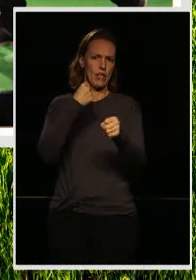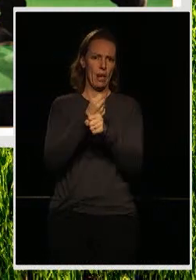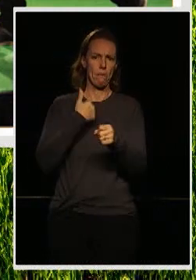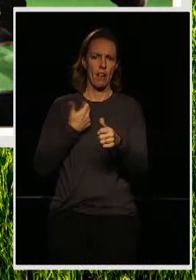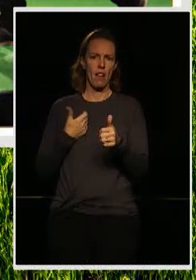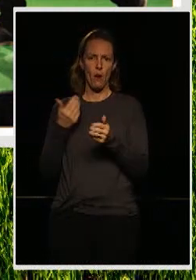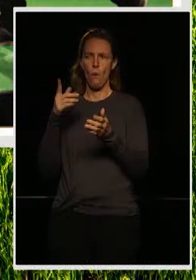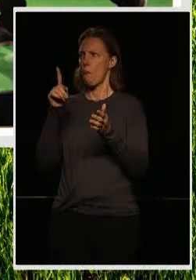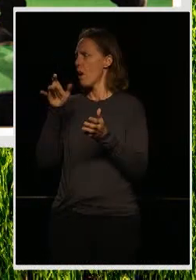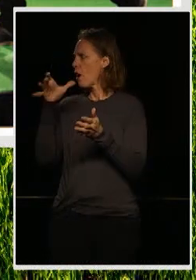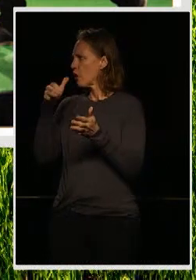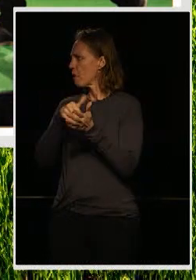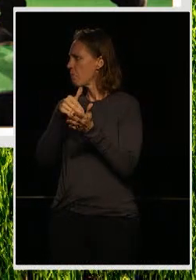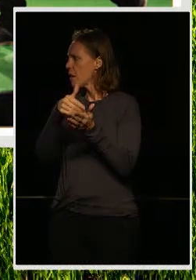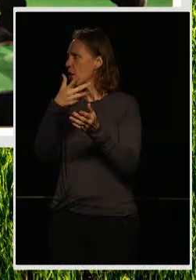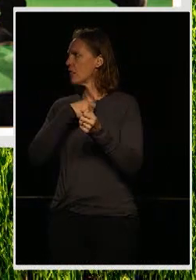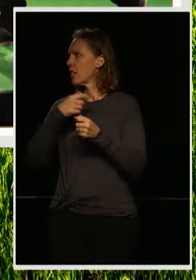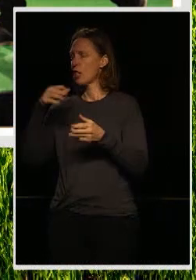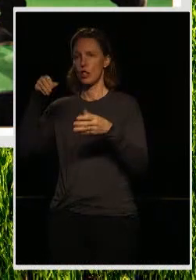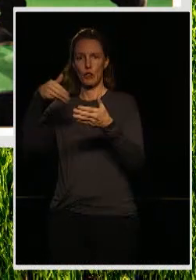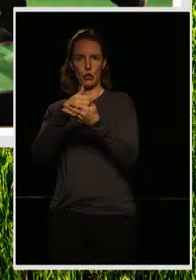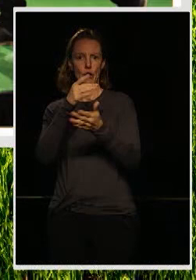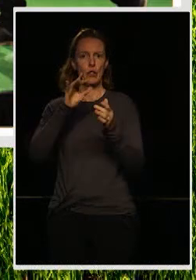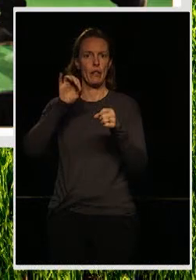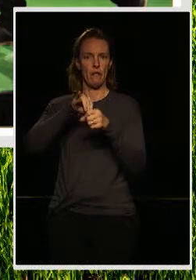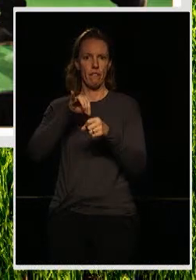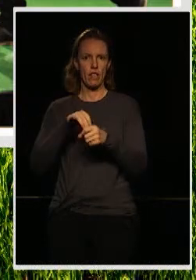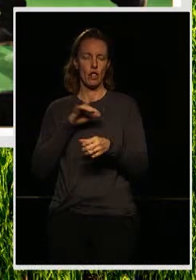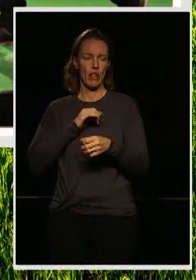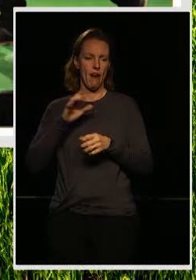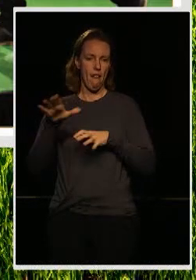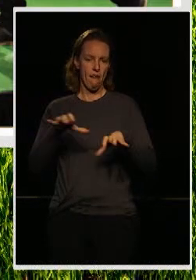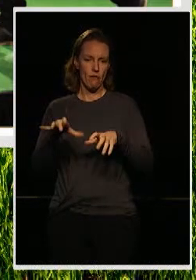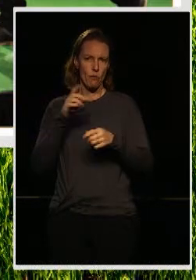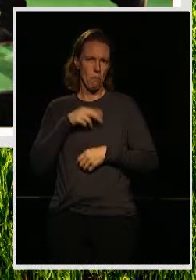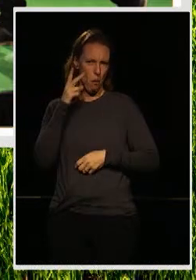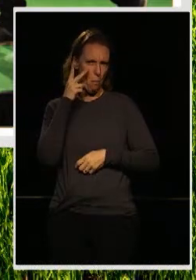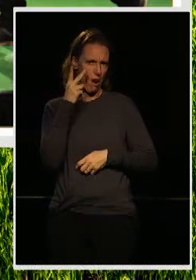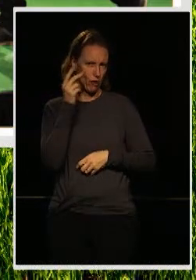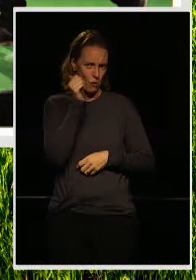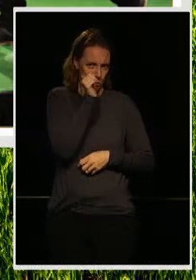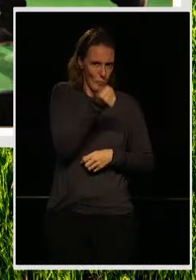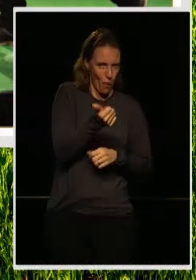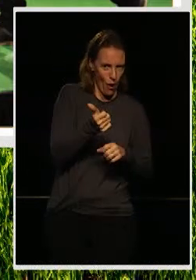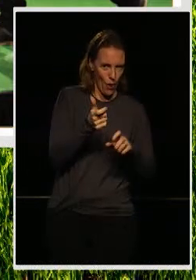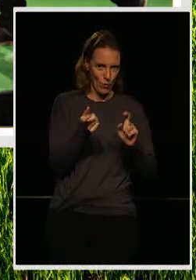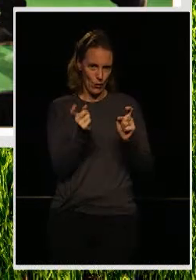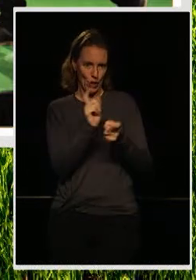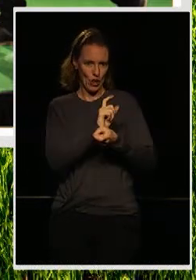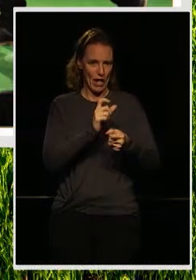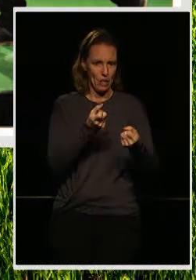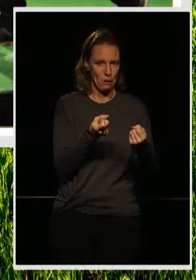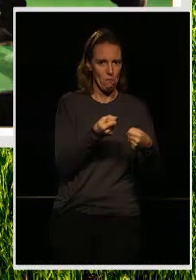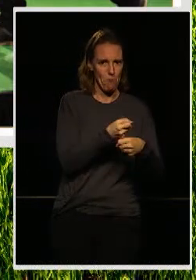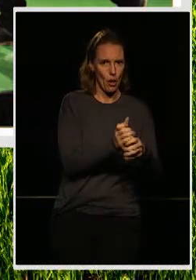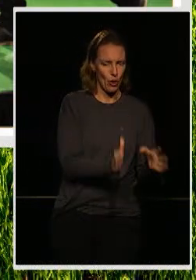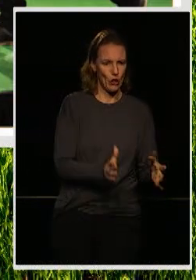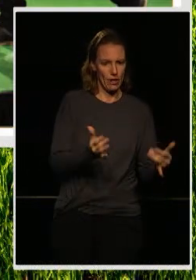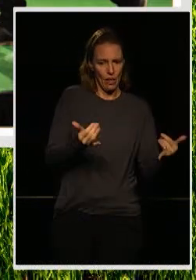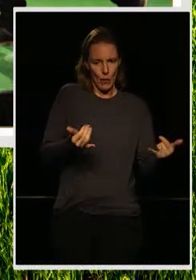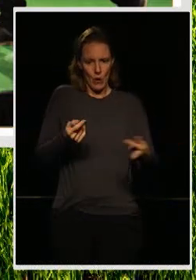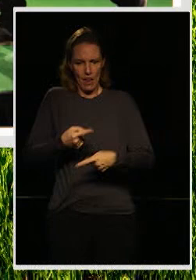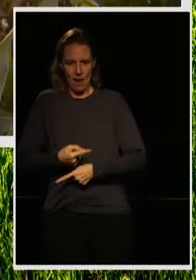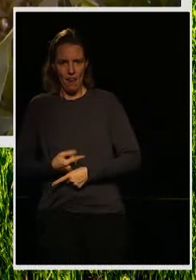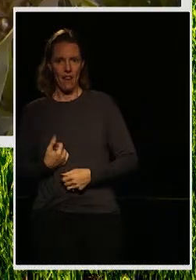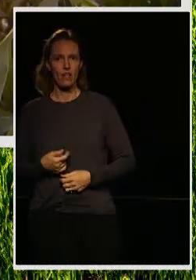$100 million in new investor activity, so you'll be watching tomorrow's changemakers today. Here in Binghamton, we